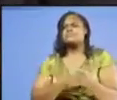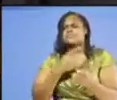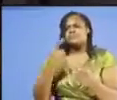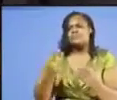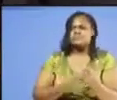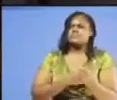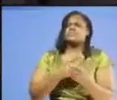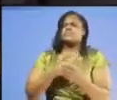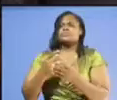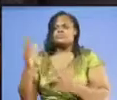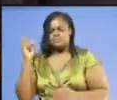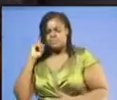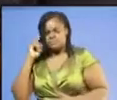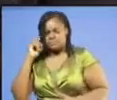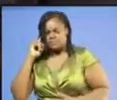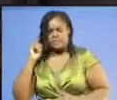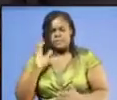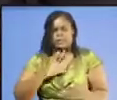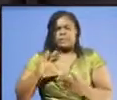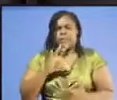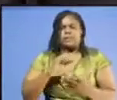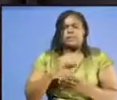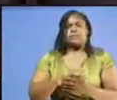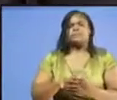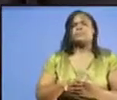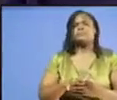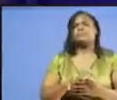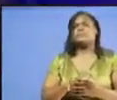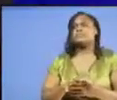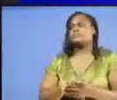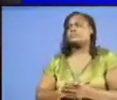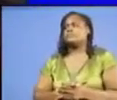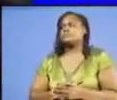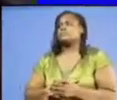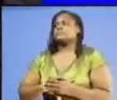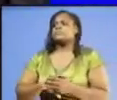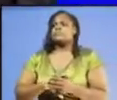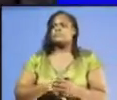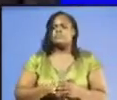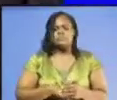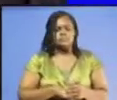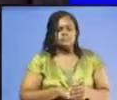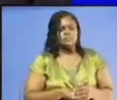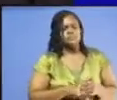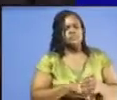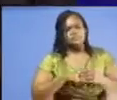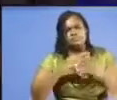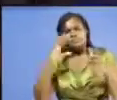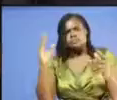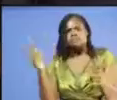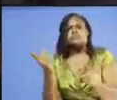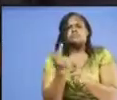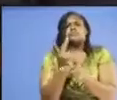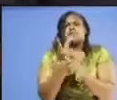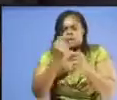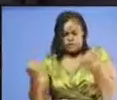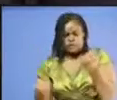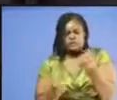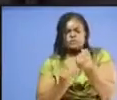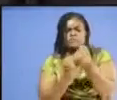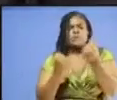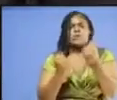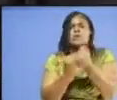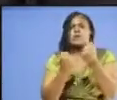When you feel no one really cares, he's there by your